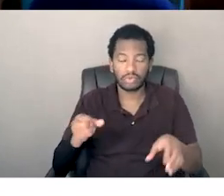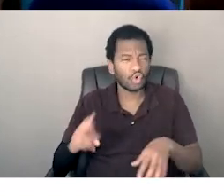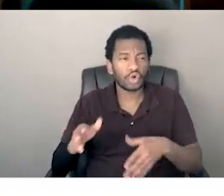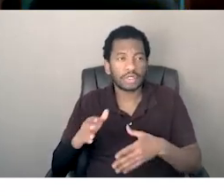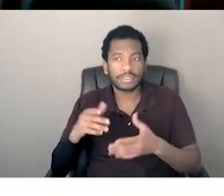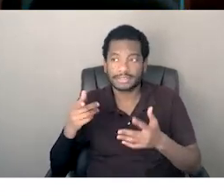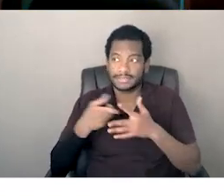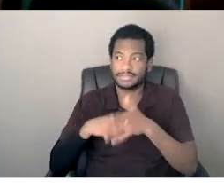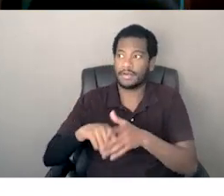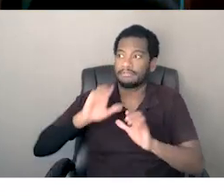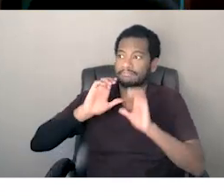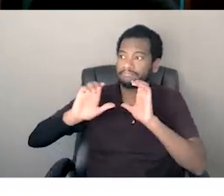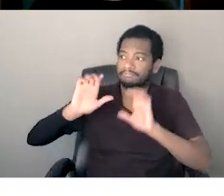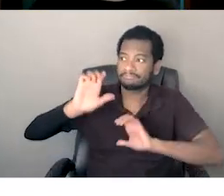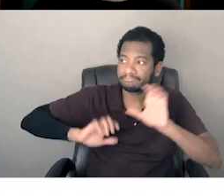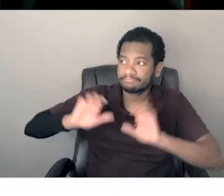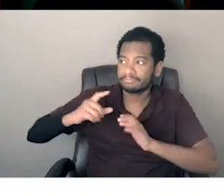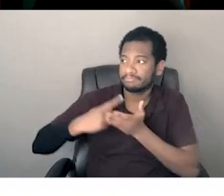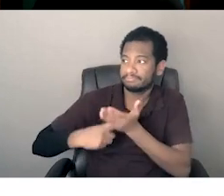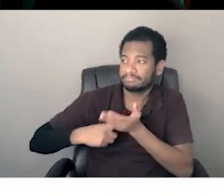is information that